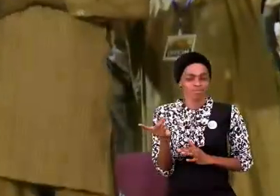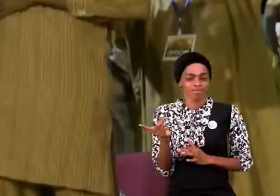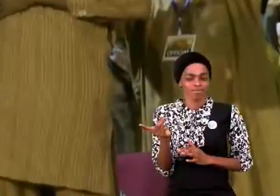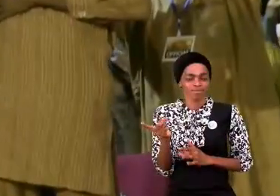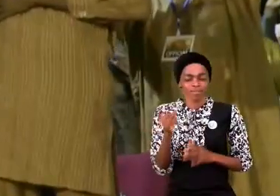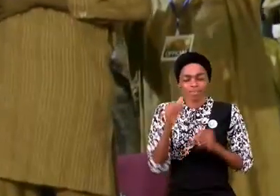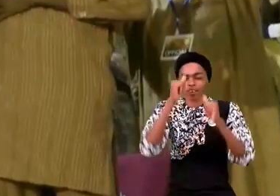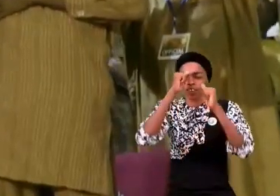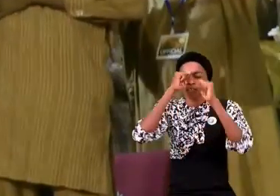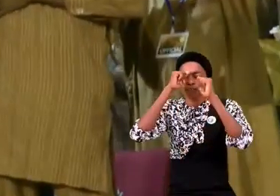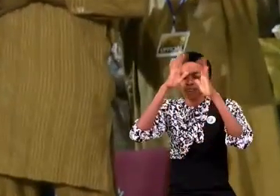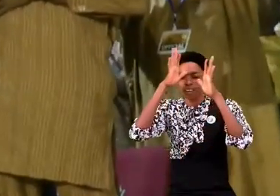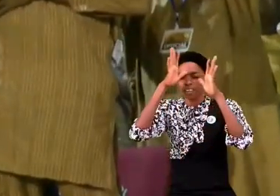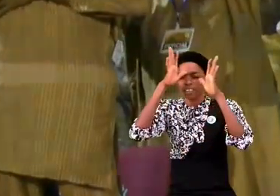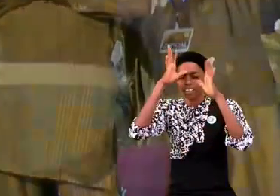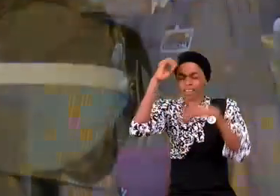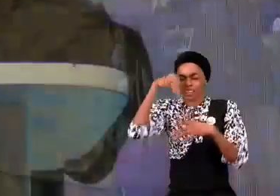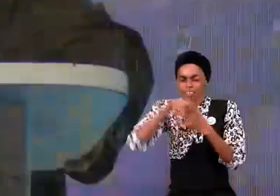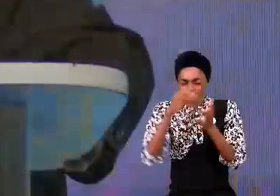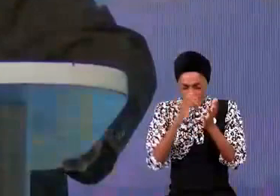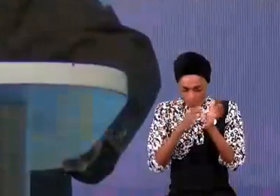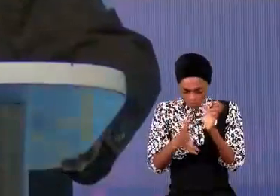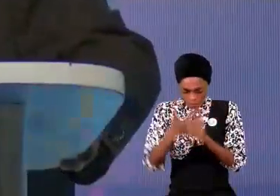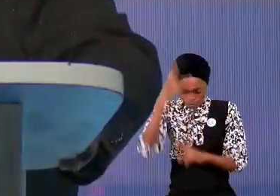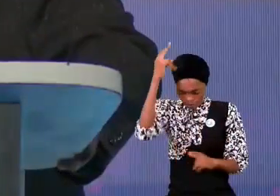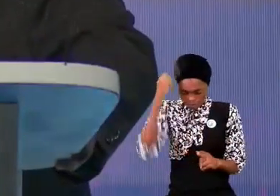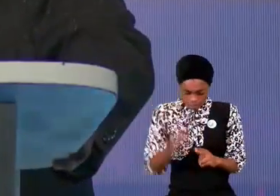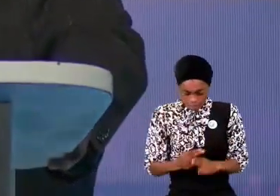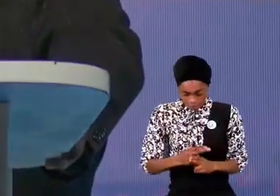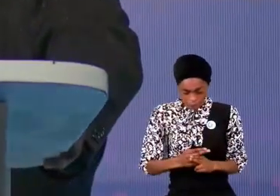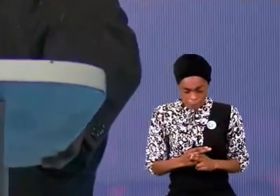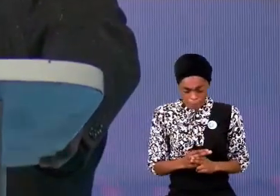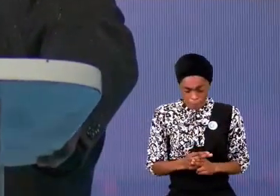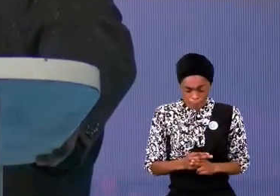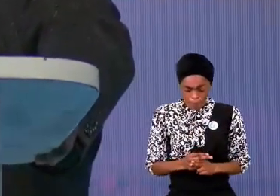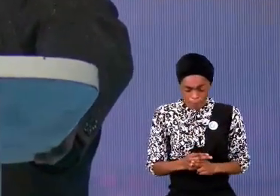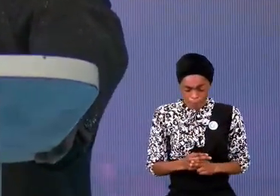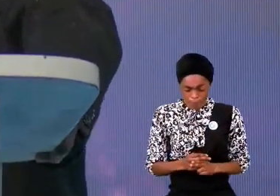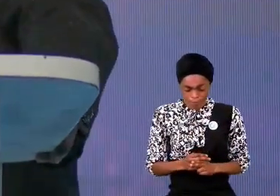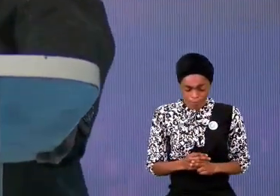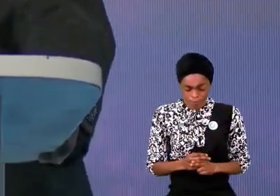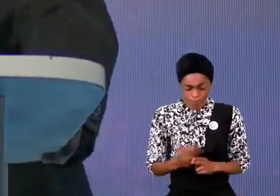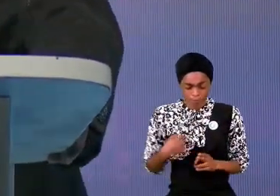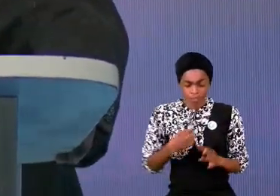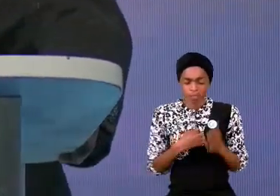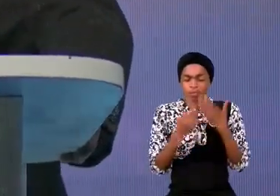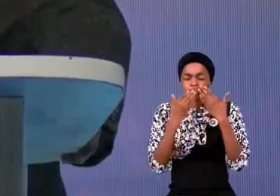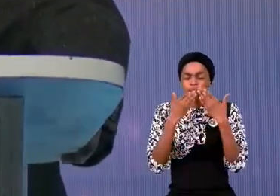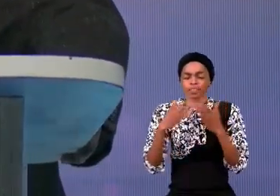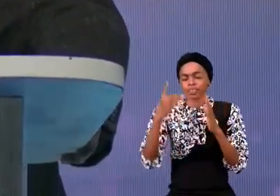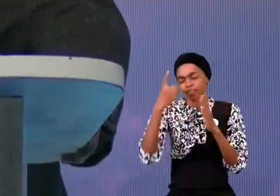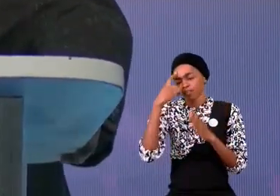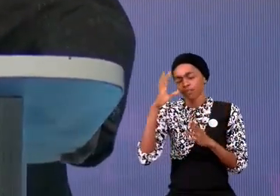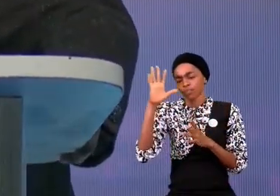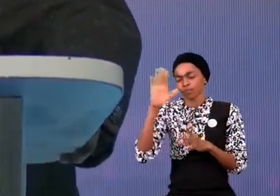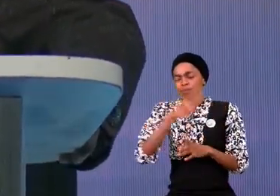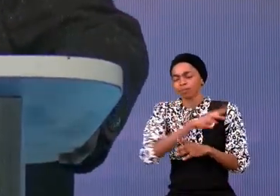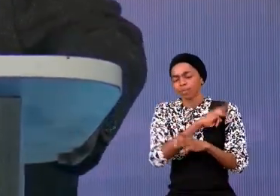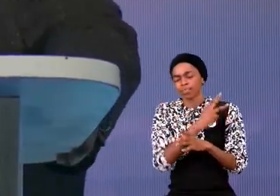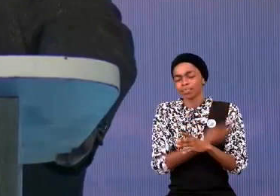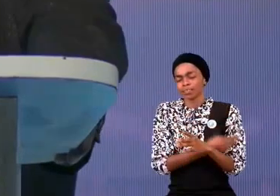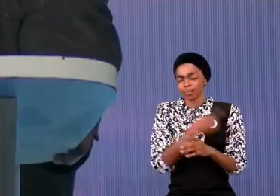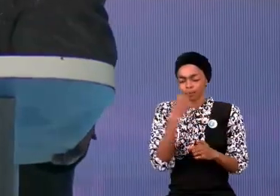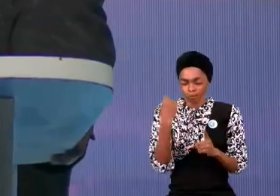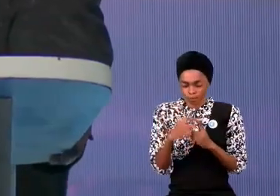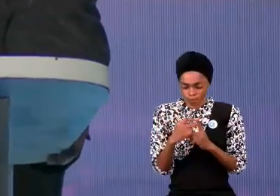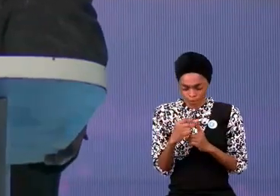We thank you for your mighty word. mighty works and